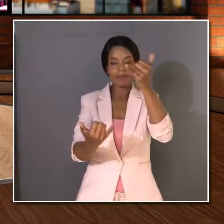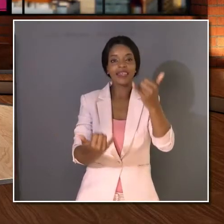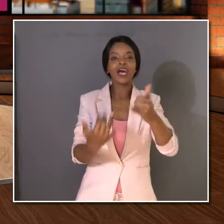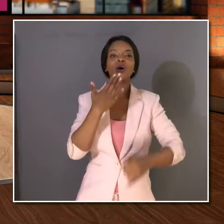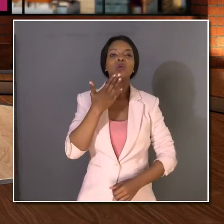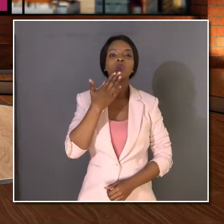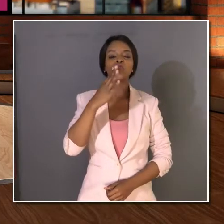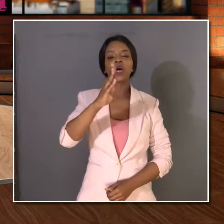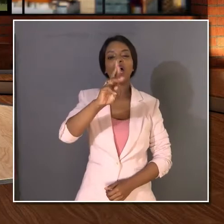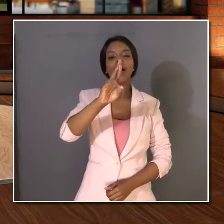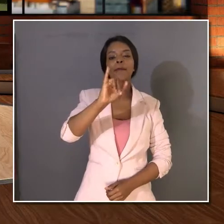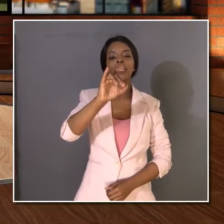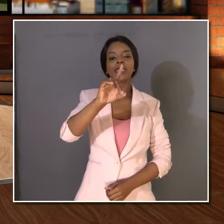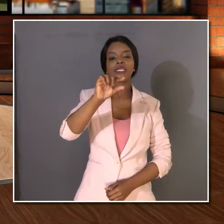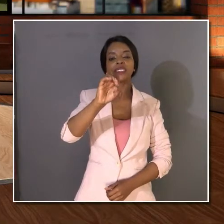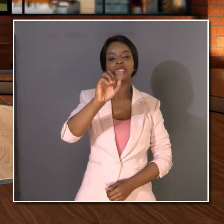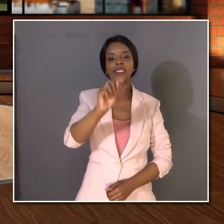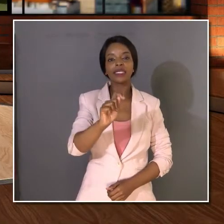at SAB Foundation.